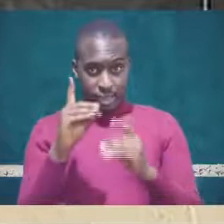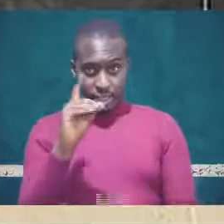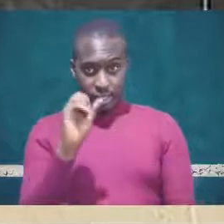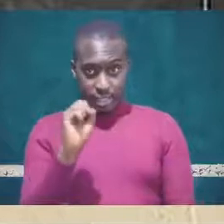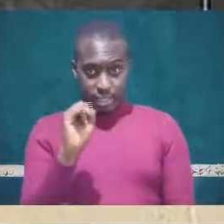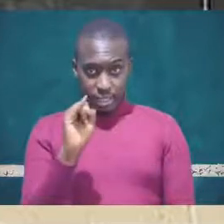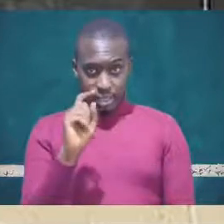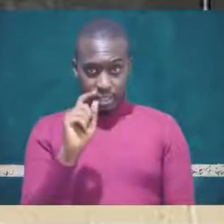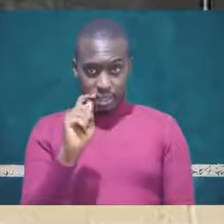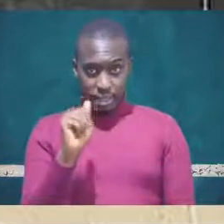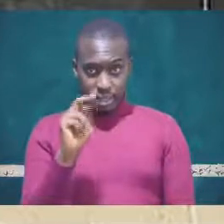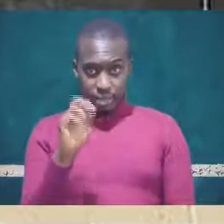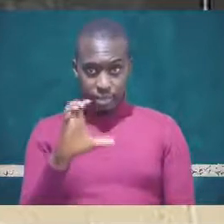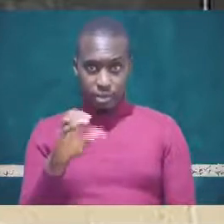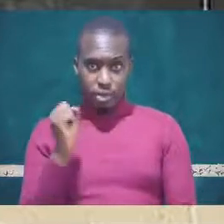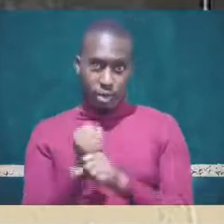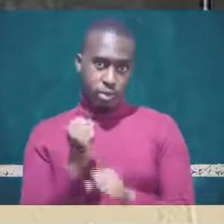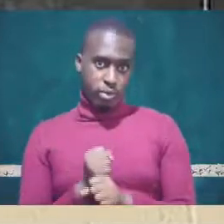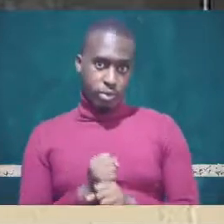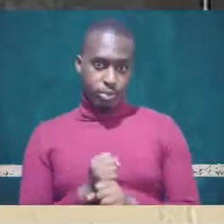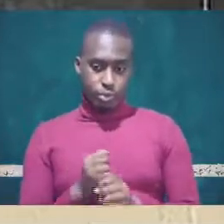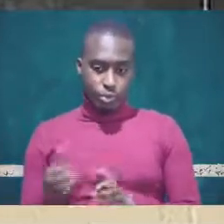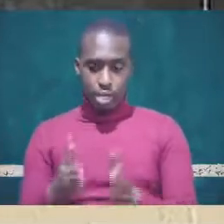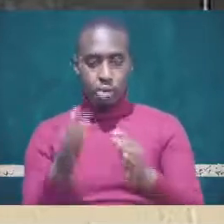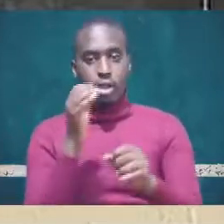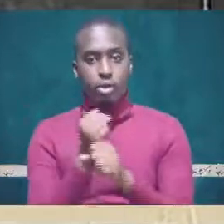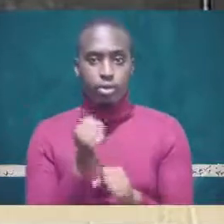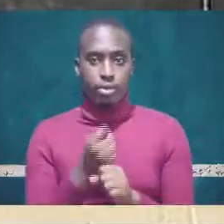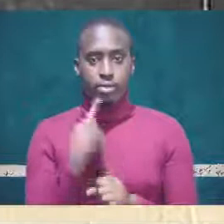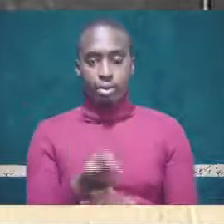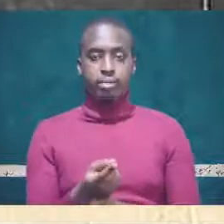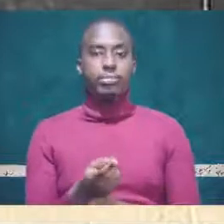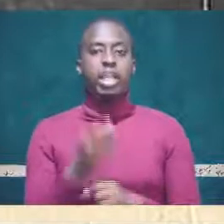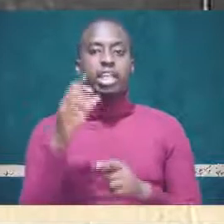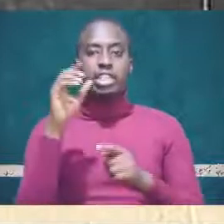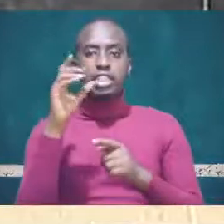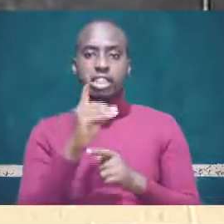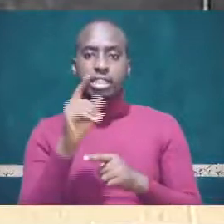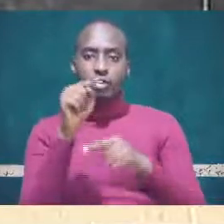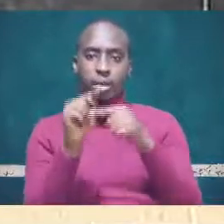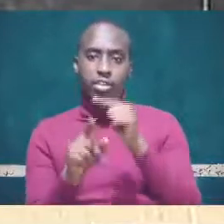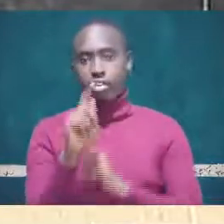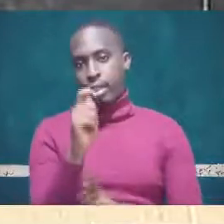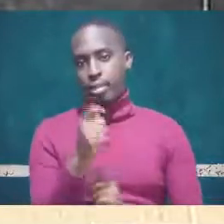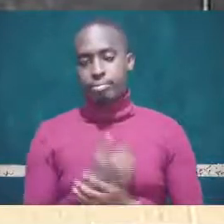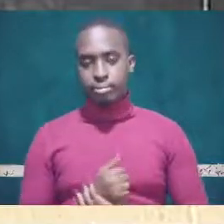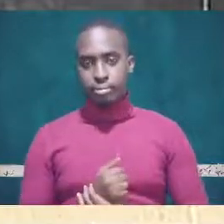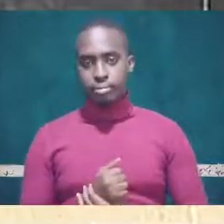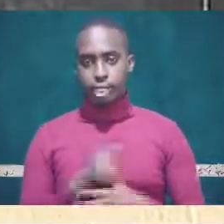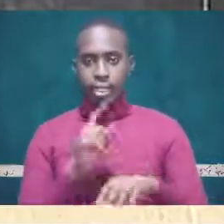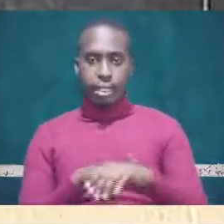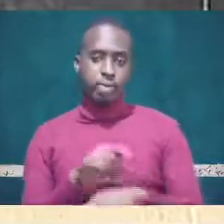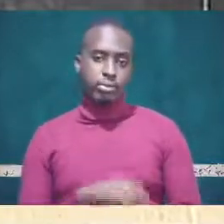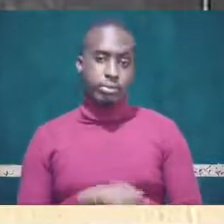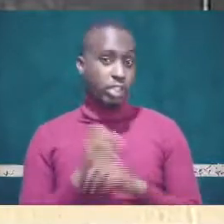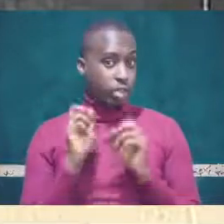speed. Rate of distance covered. That means it is distance divided by what? Time. Is